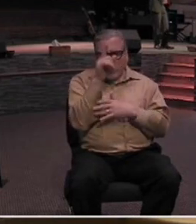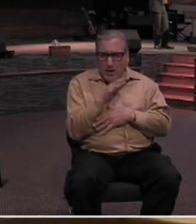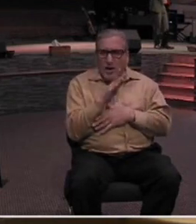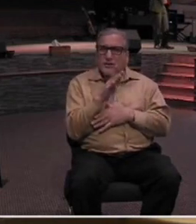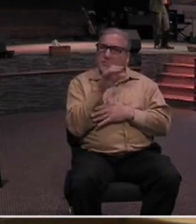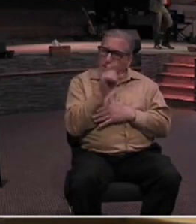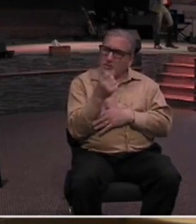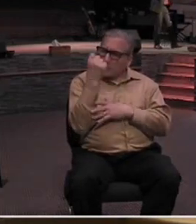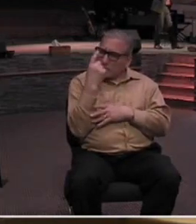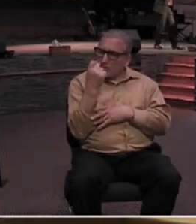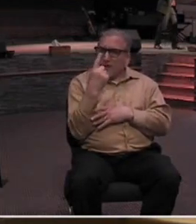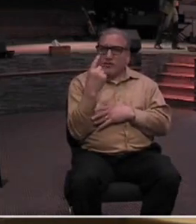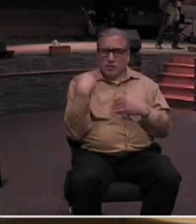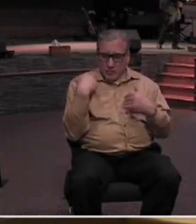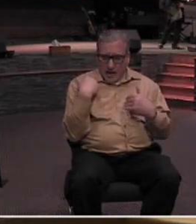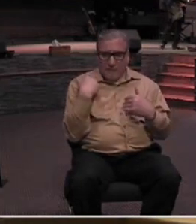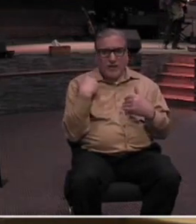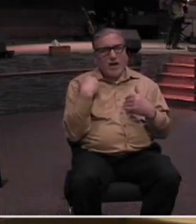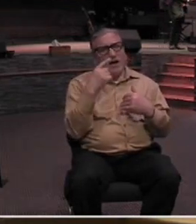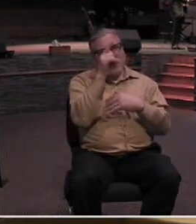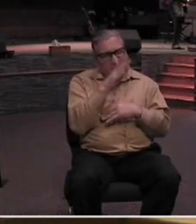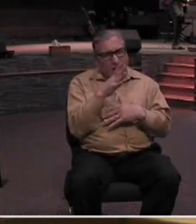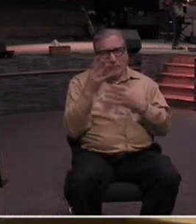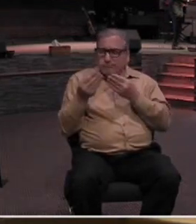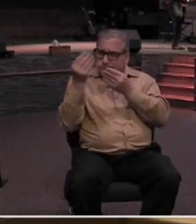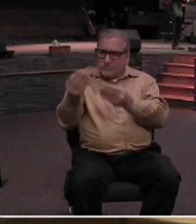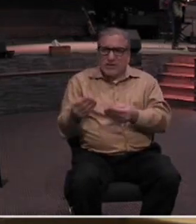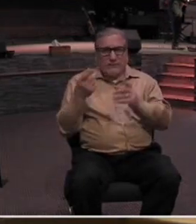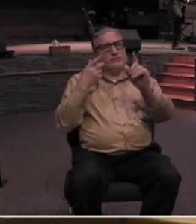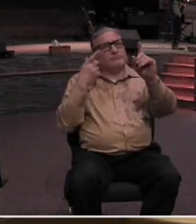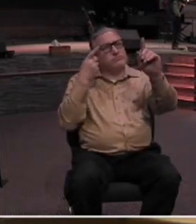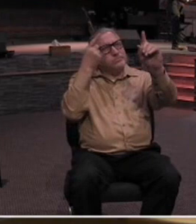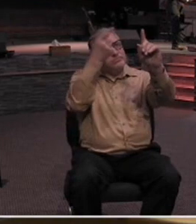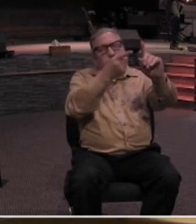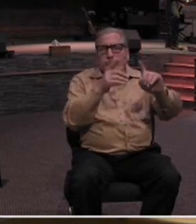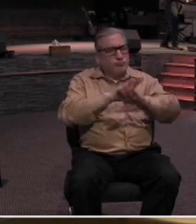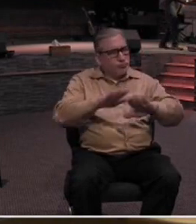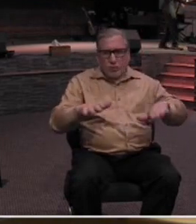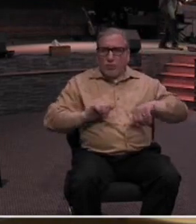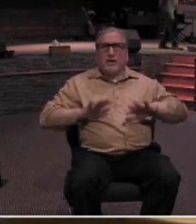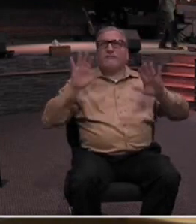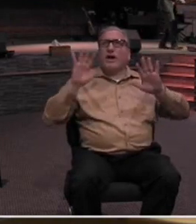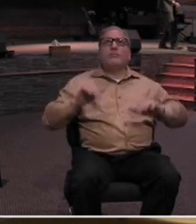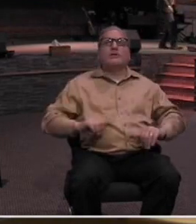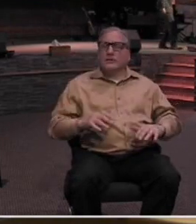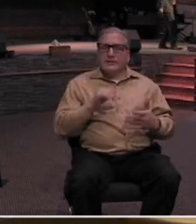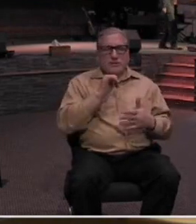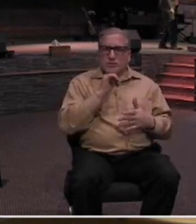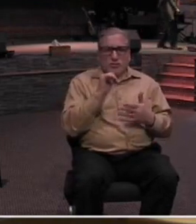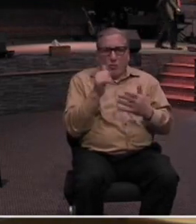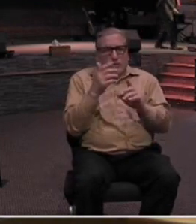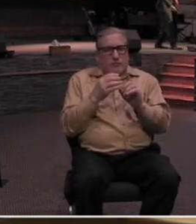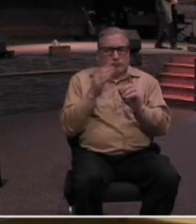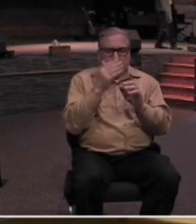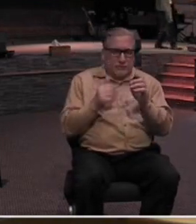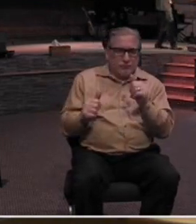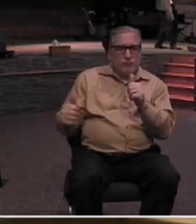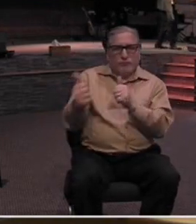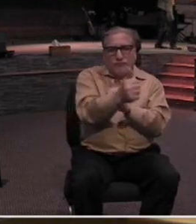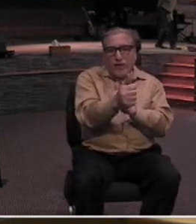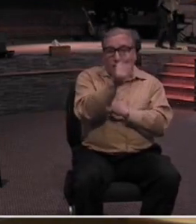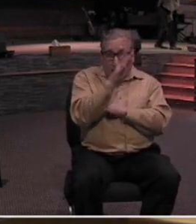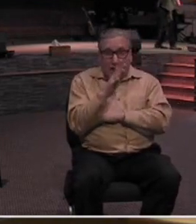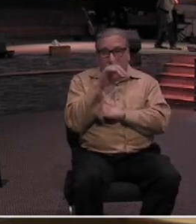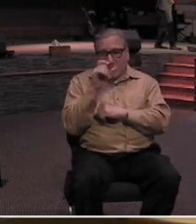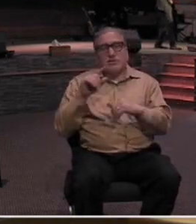understand that you have a God-given destiny. Amen. Don't you give up. Don't you give in. Amen. Don't you get ahead of God, because it will only cause